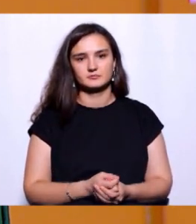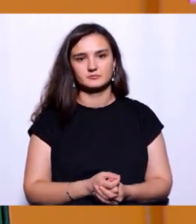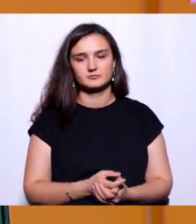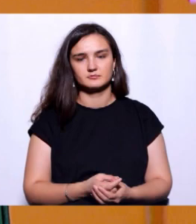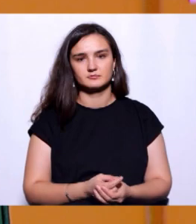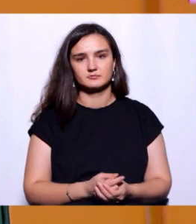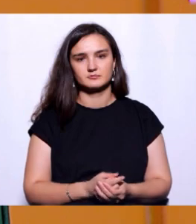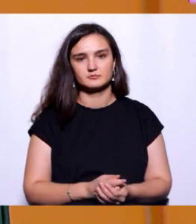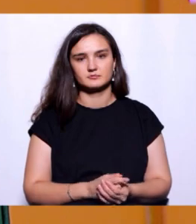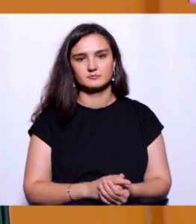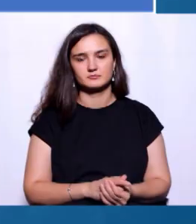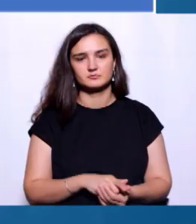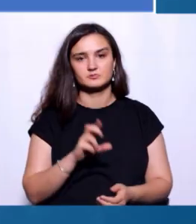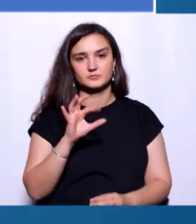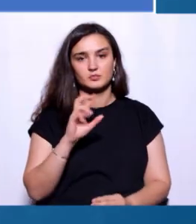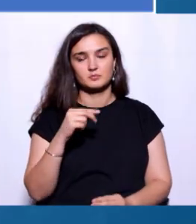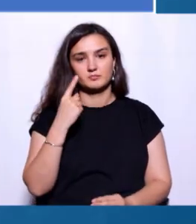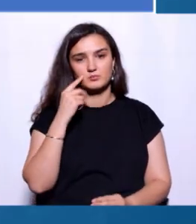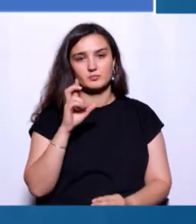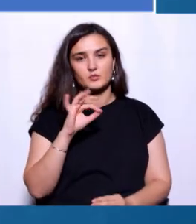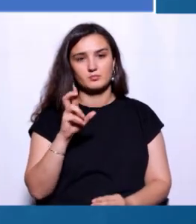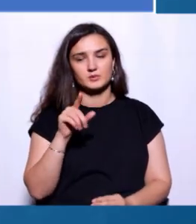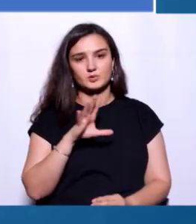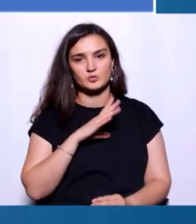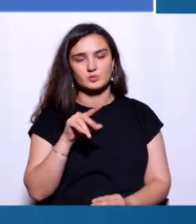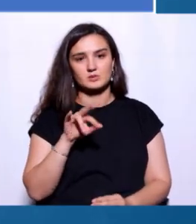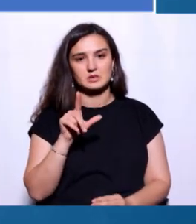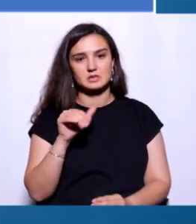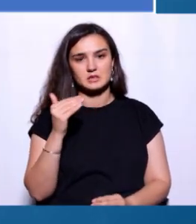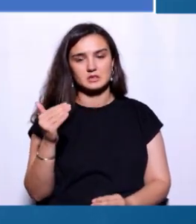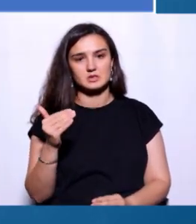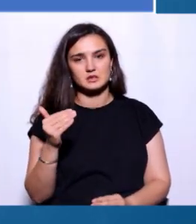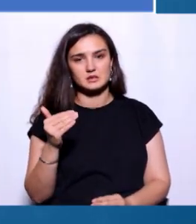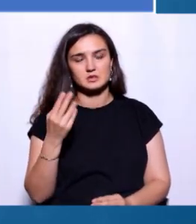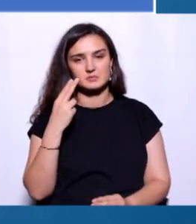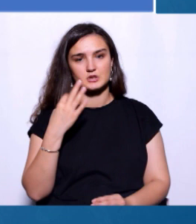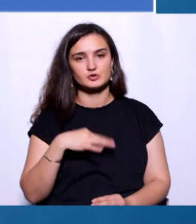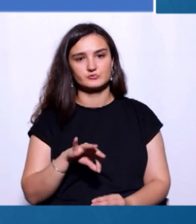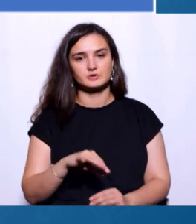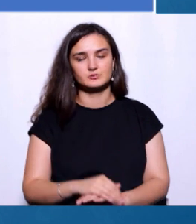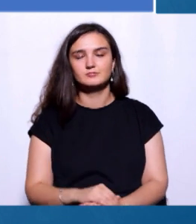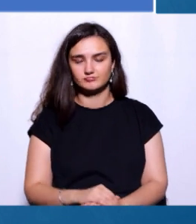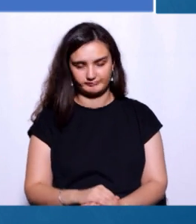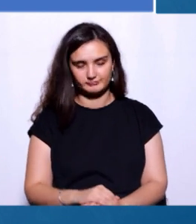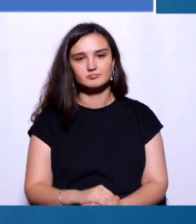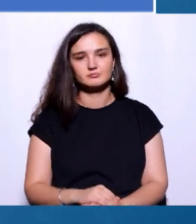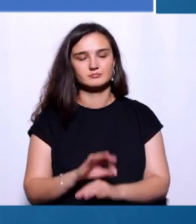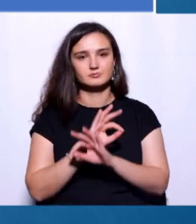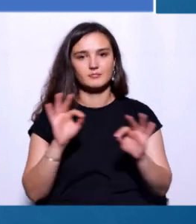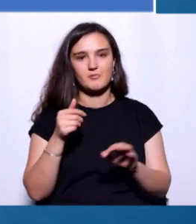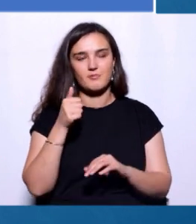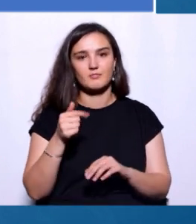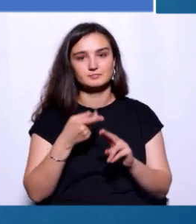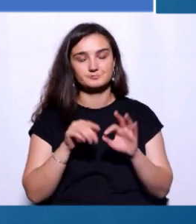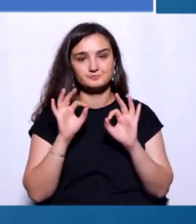Bob. I think Bob was Lisa's cousin. Yeah, very good job. You're